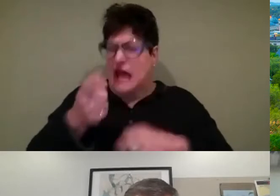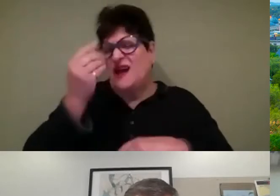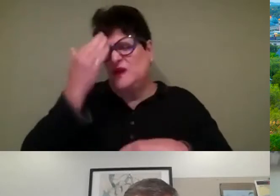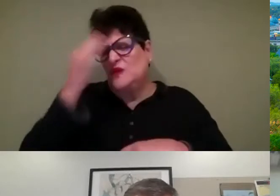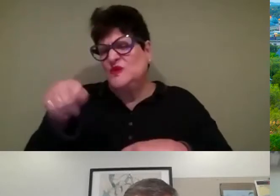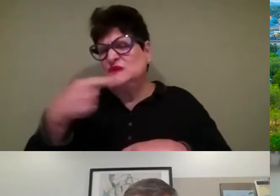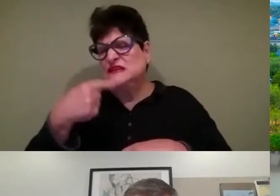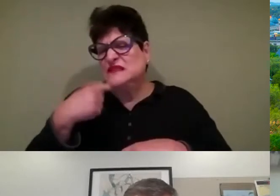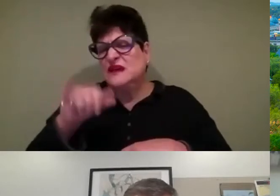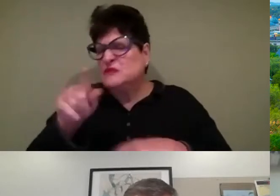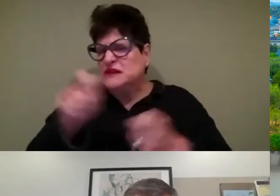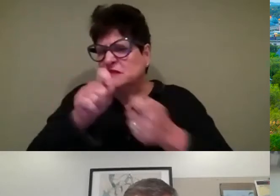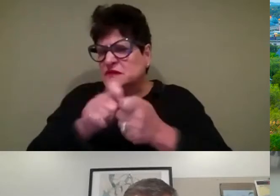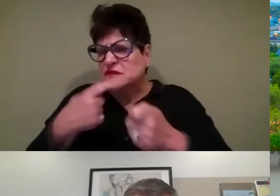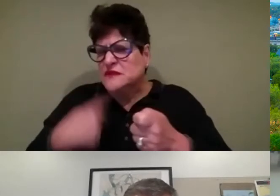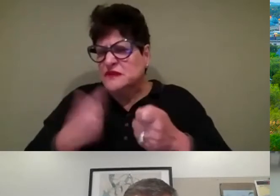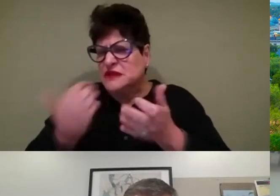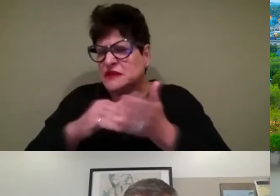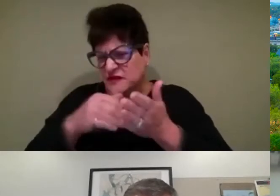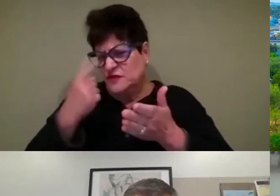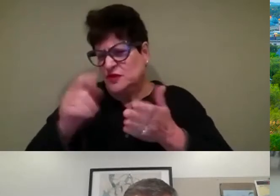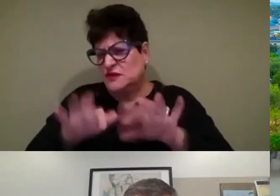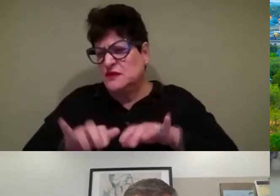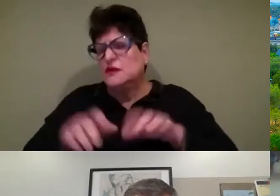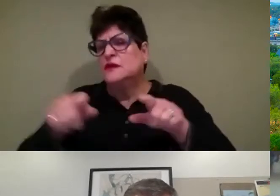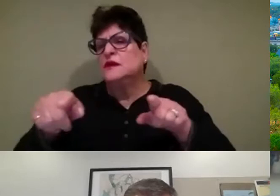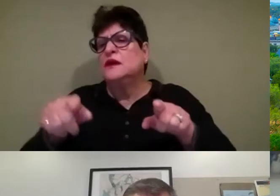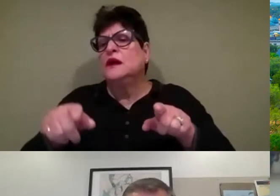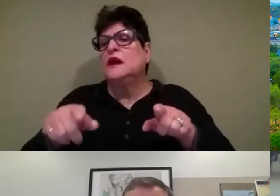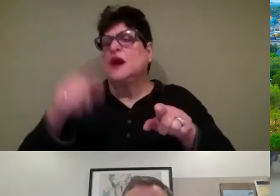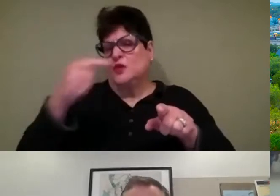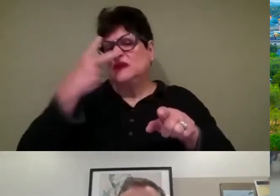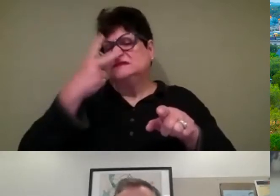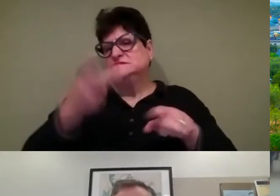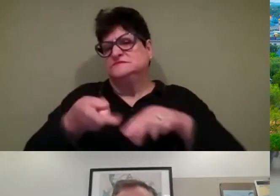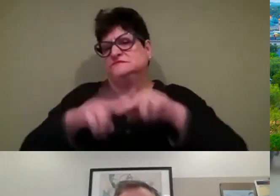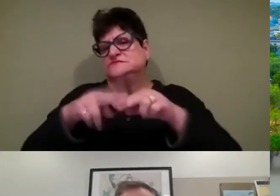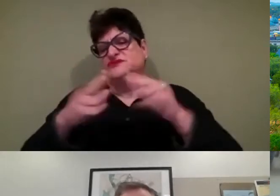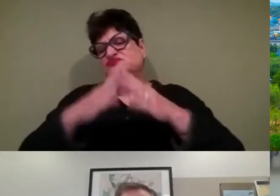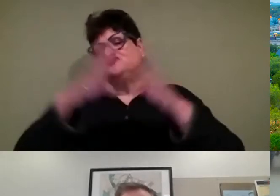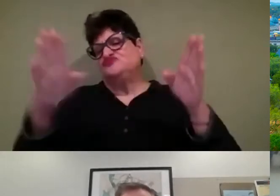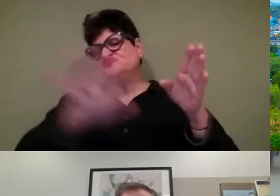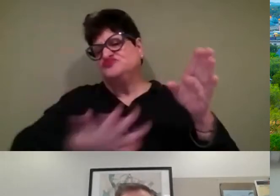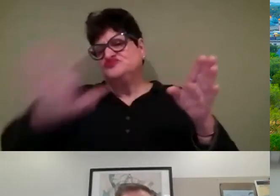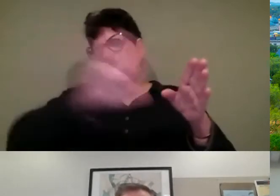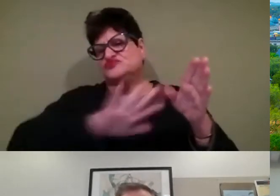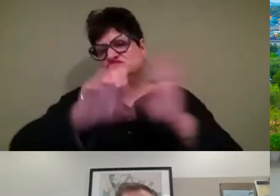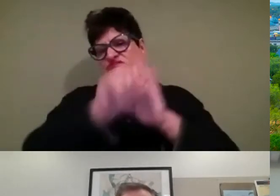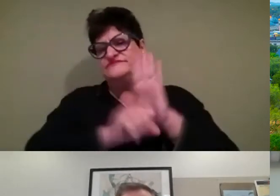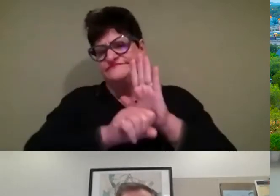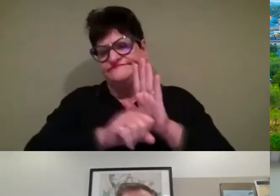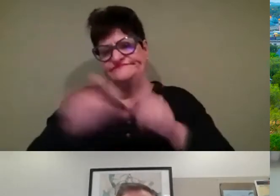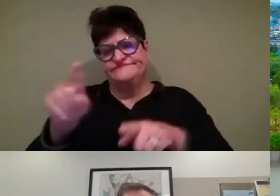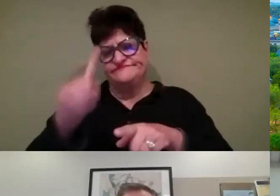recently? So we've seen a slight increase in hospitalizations across the state, as the governor has recently announced. And then